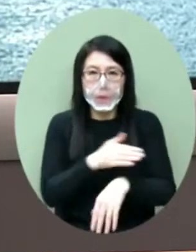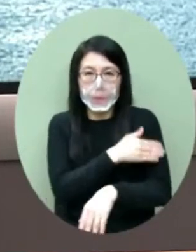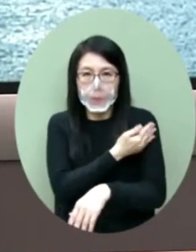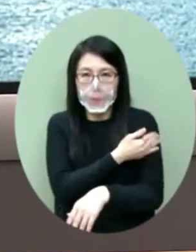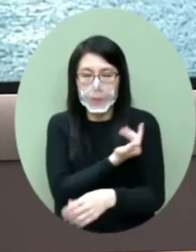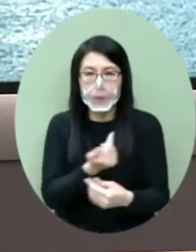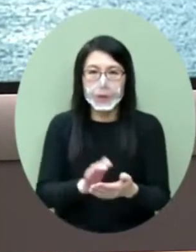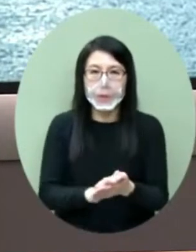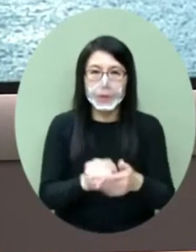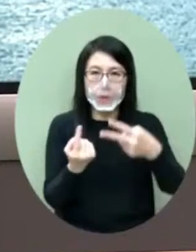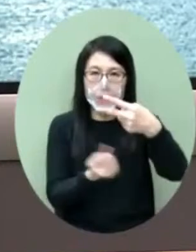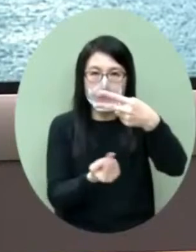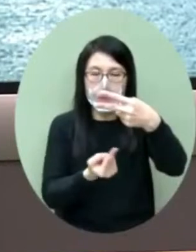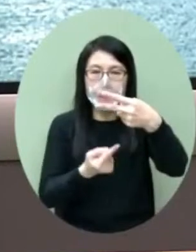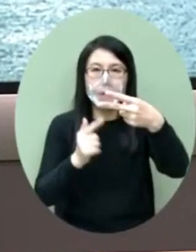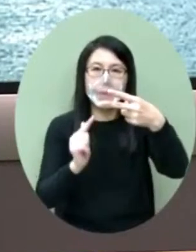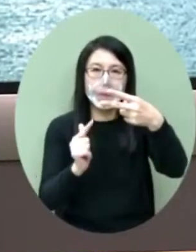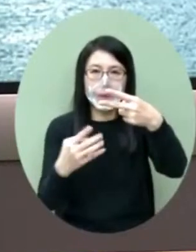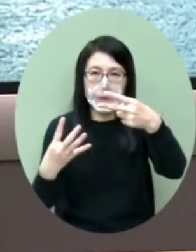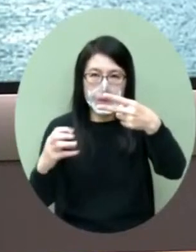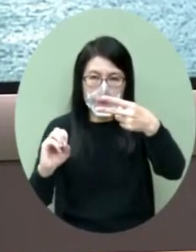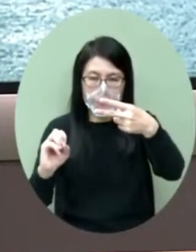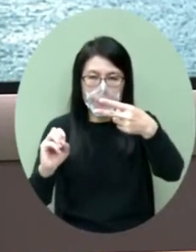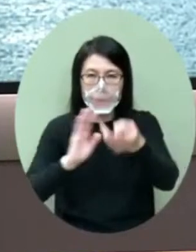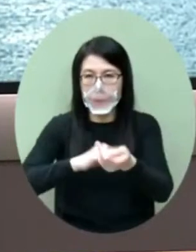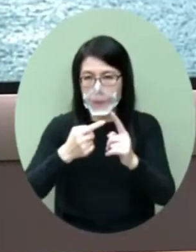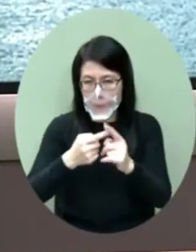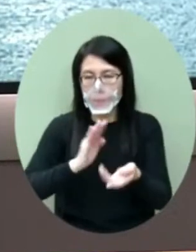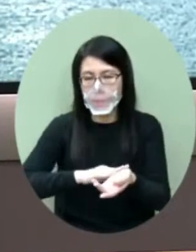to staff members, so far we have